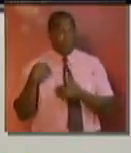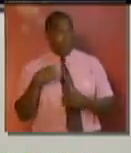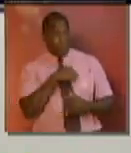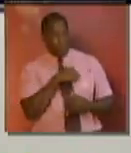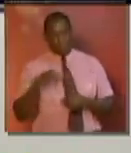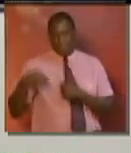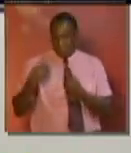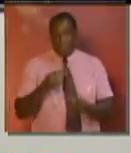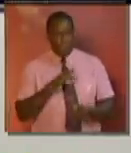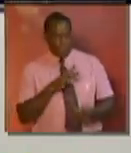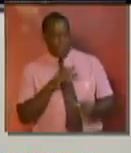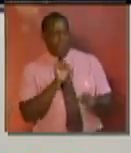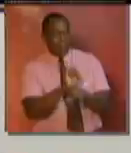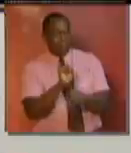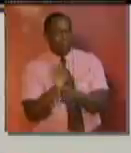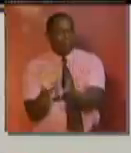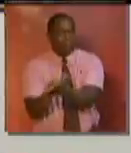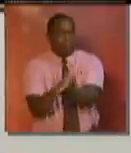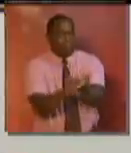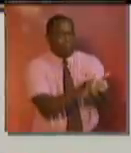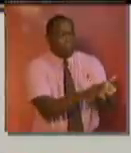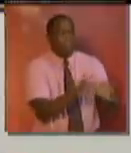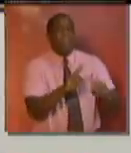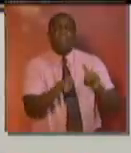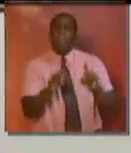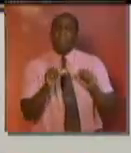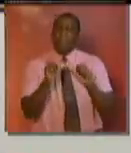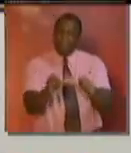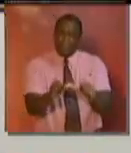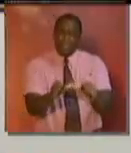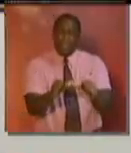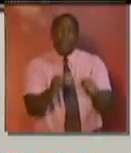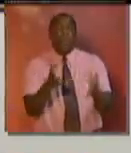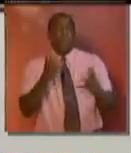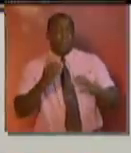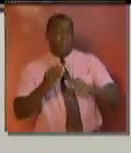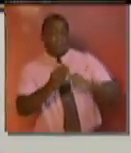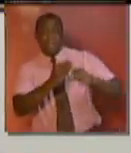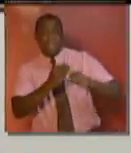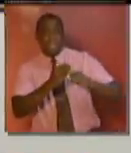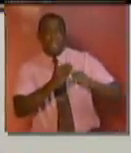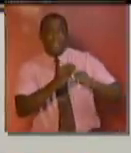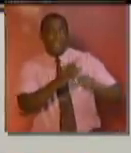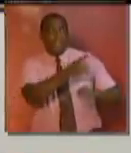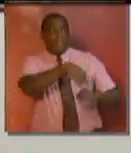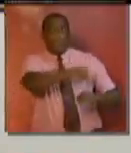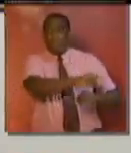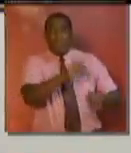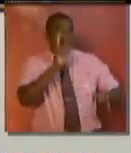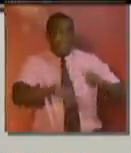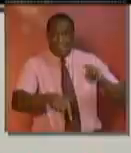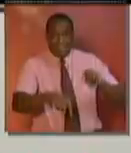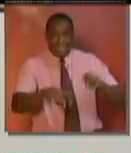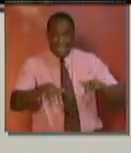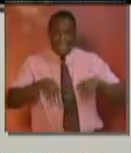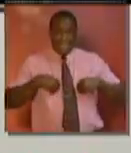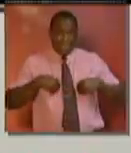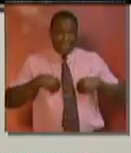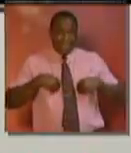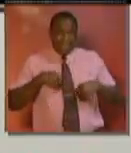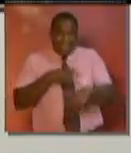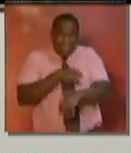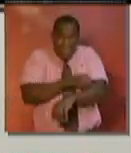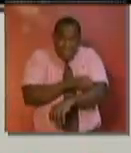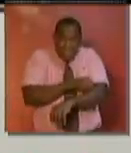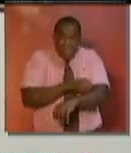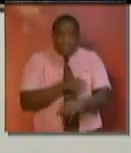part to play to create that protective barrier, especially around the ones who cannot get the COVID-19 vaccine at this